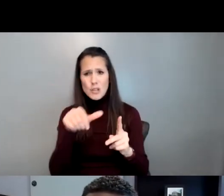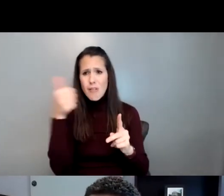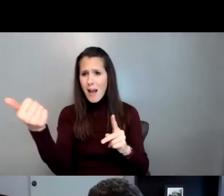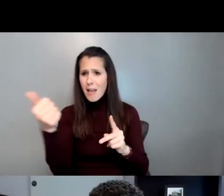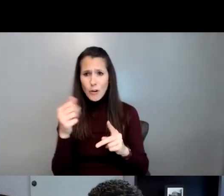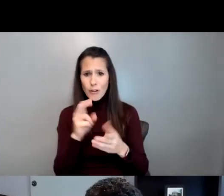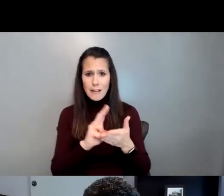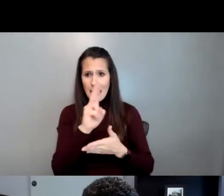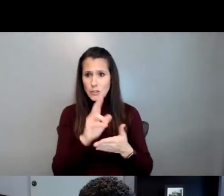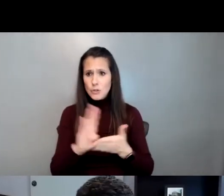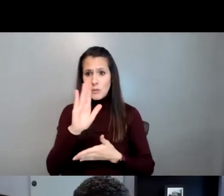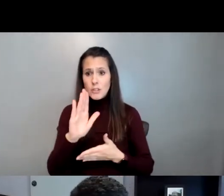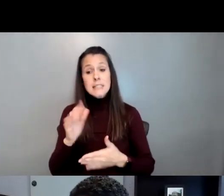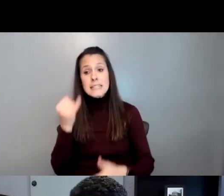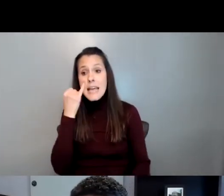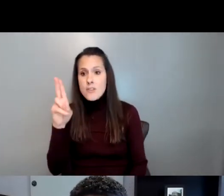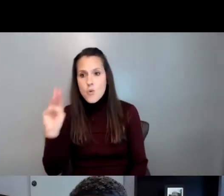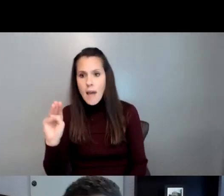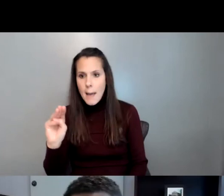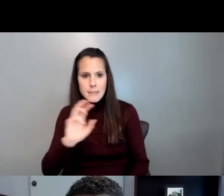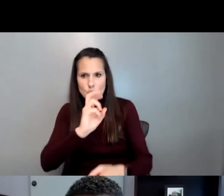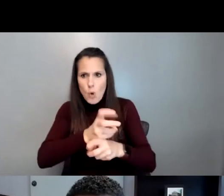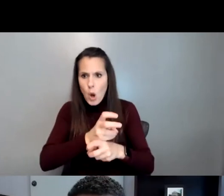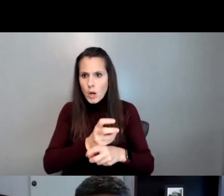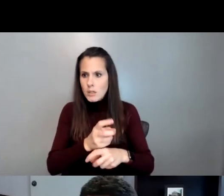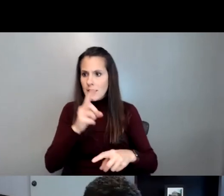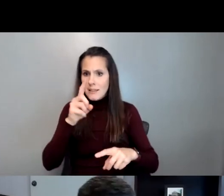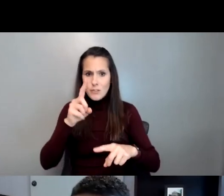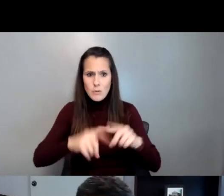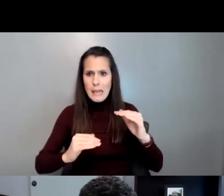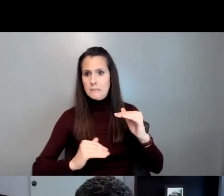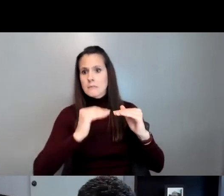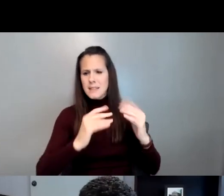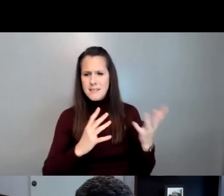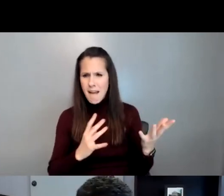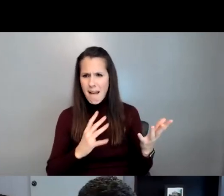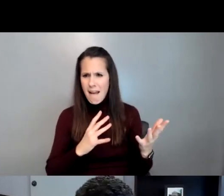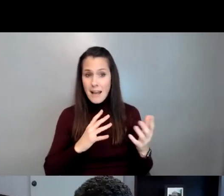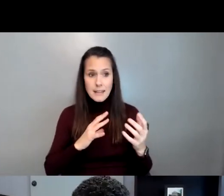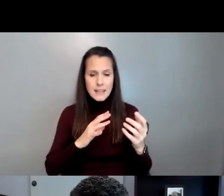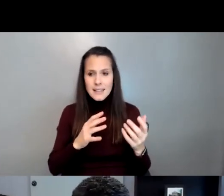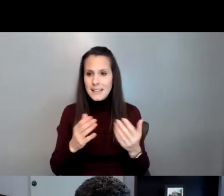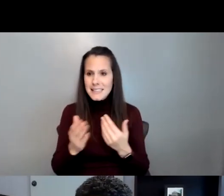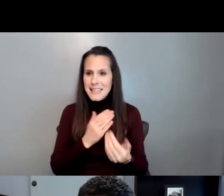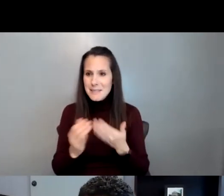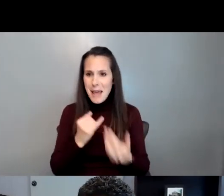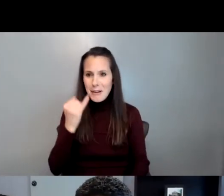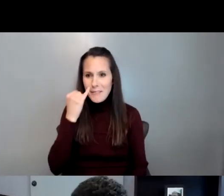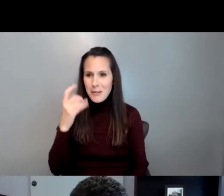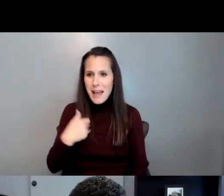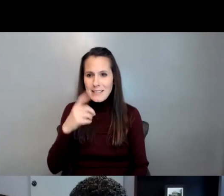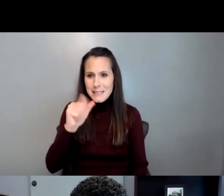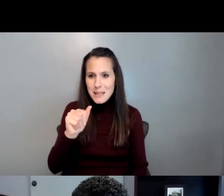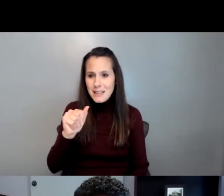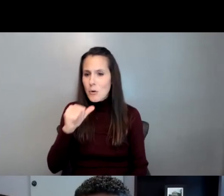the academic rigor of Michigan is not something that someone can attain, because there are plenty of people without cognitive or intellectual disabilities that don't